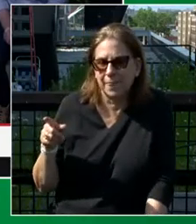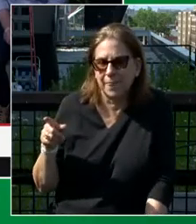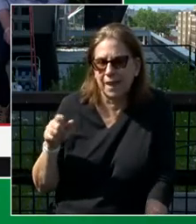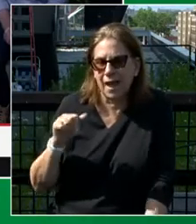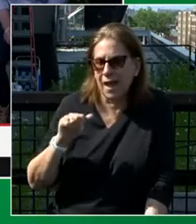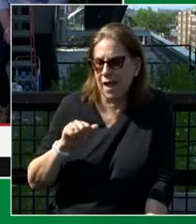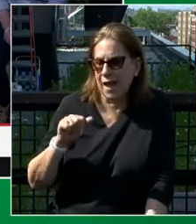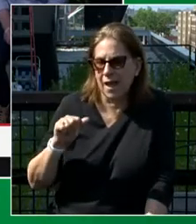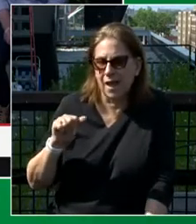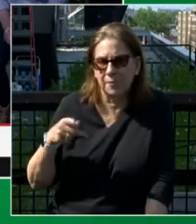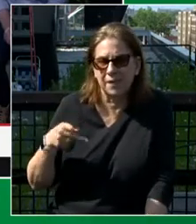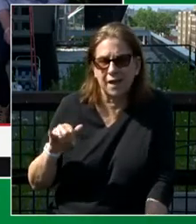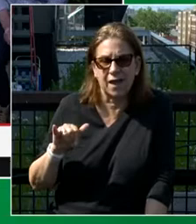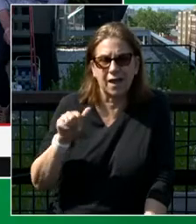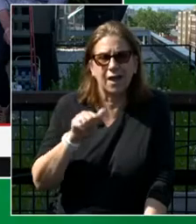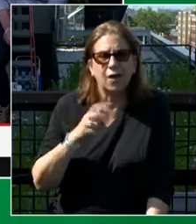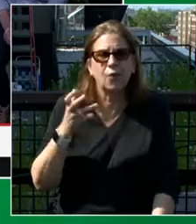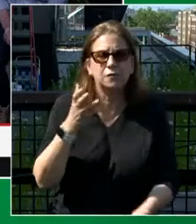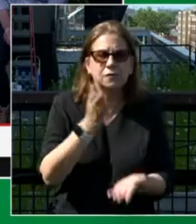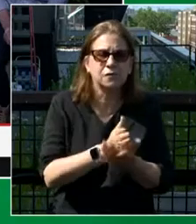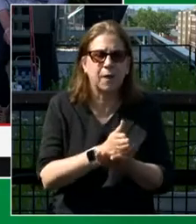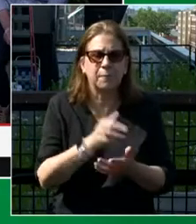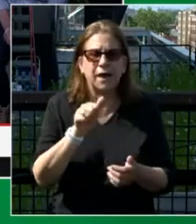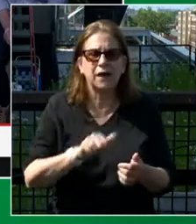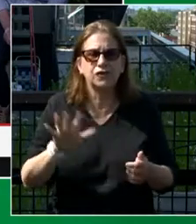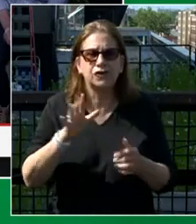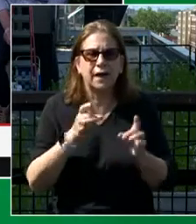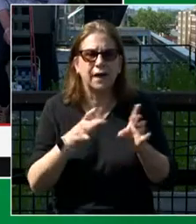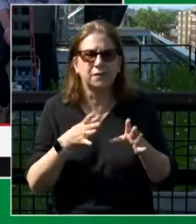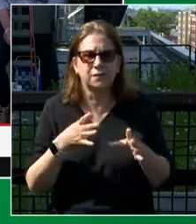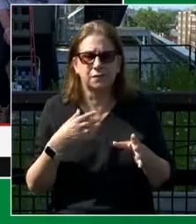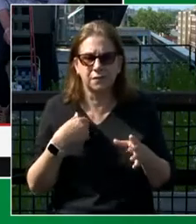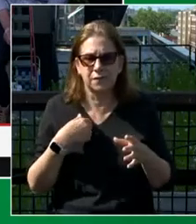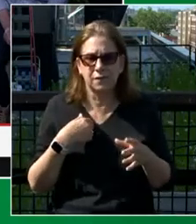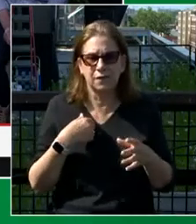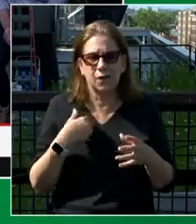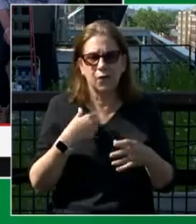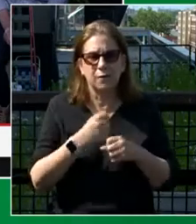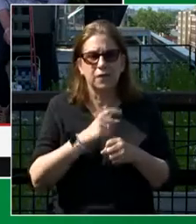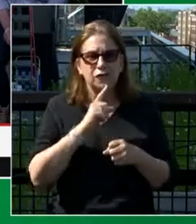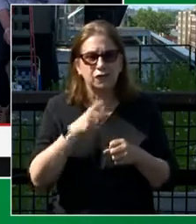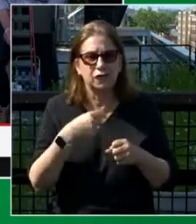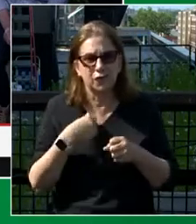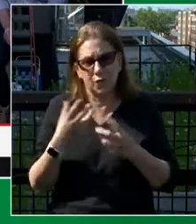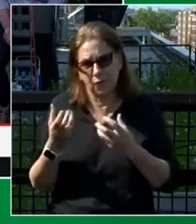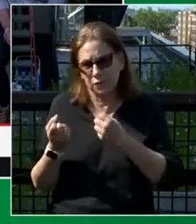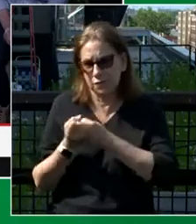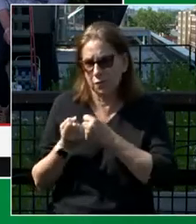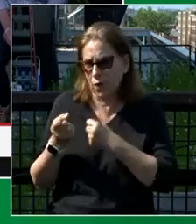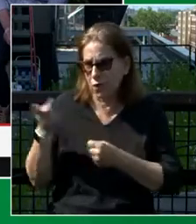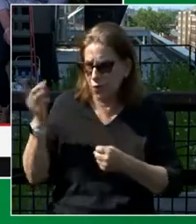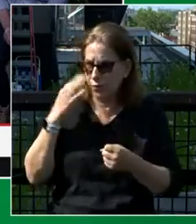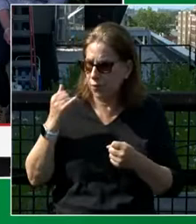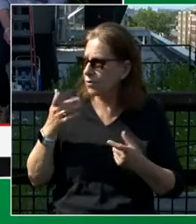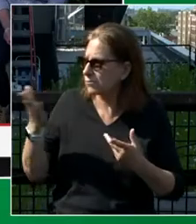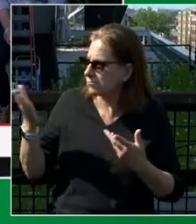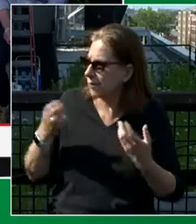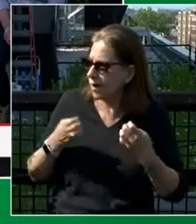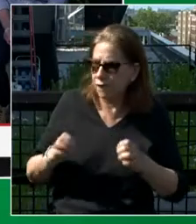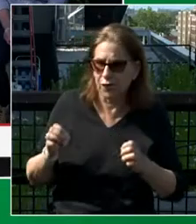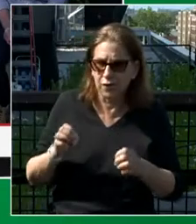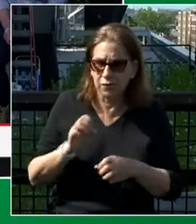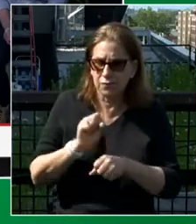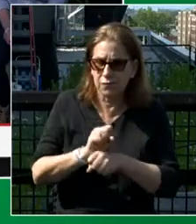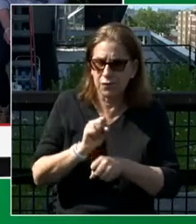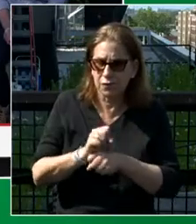the time and really wanted us to make sure that we were doing all we could to support you on this effort. So tell us a little bit about it, and then tell